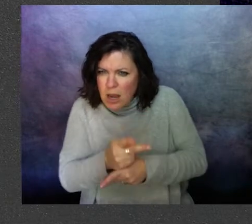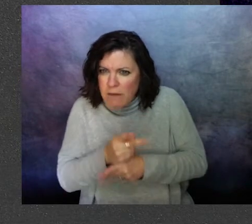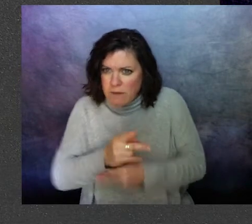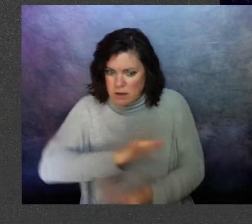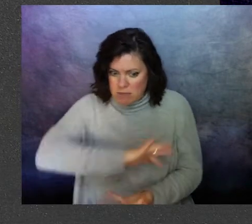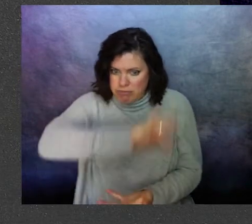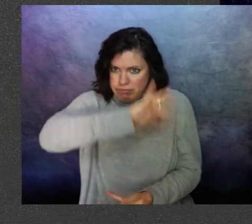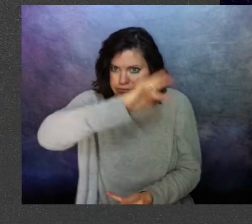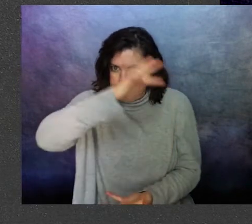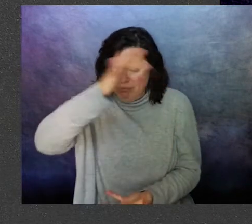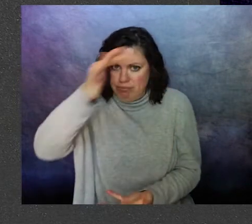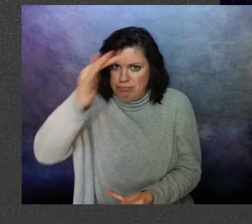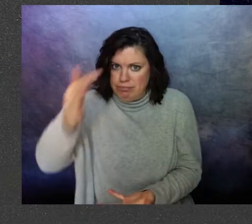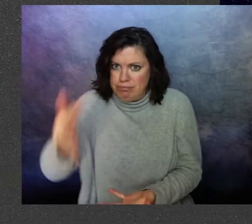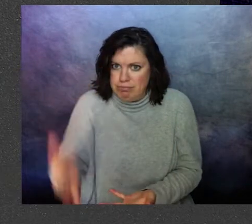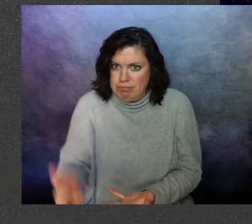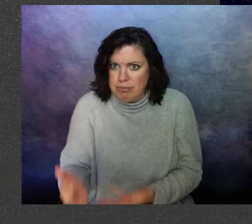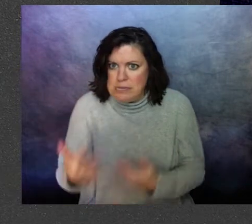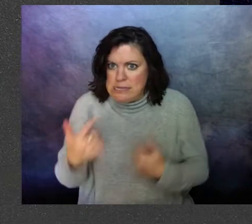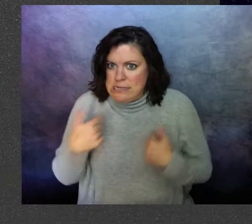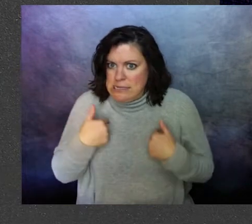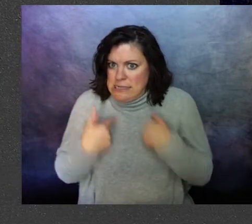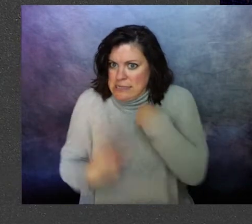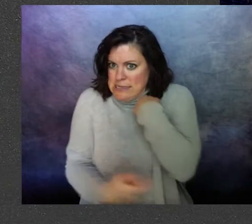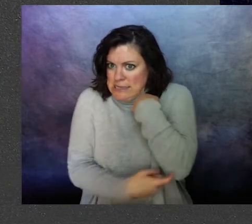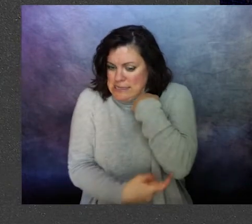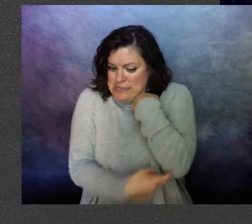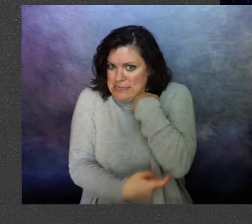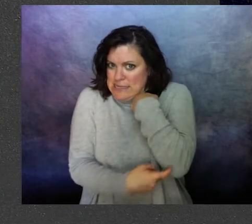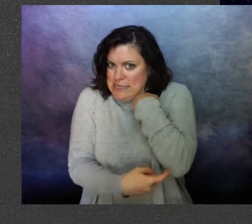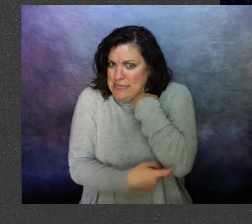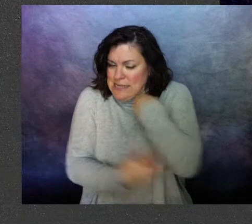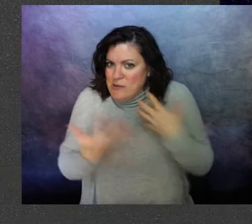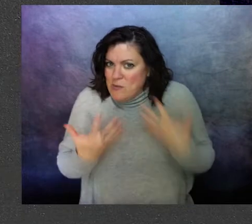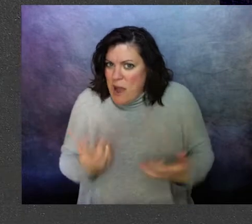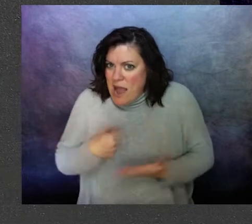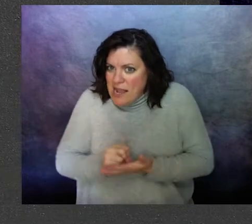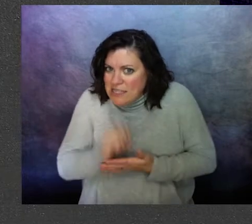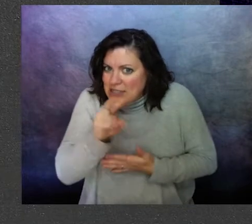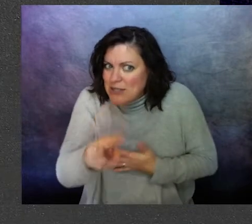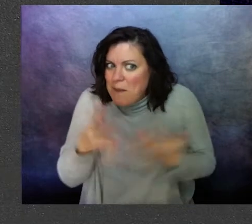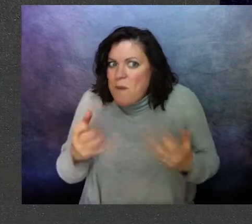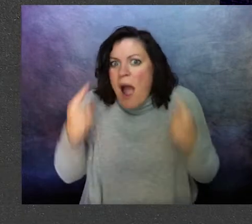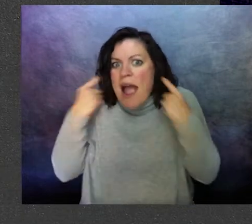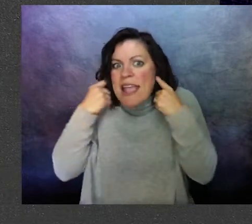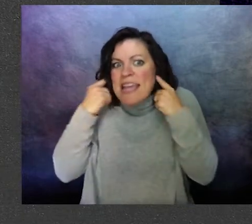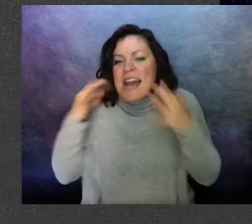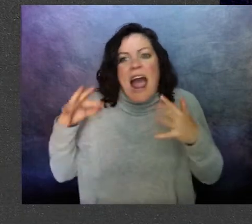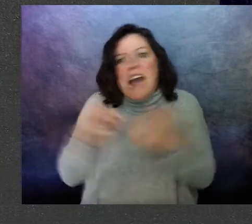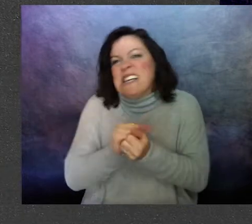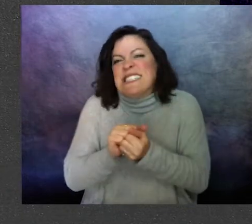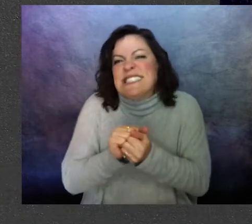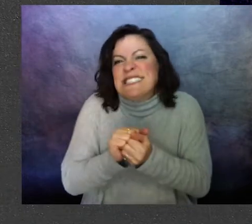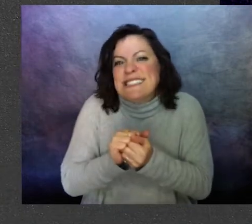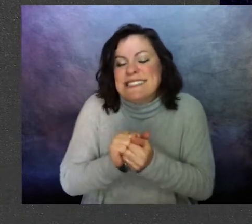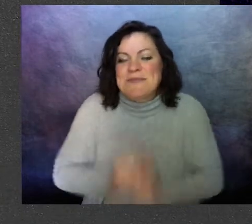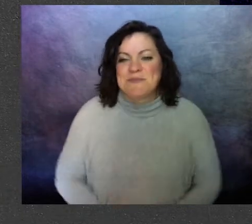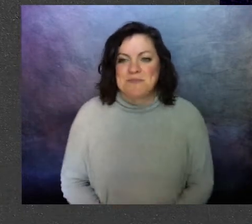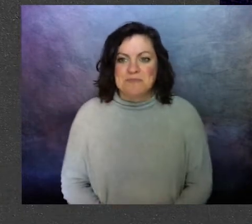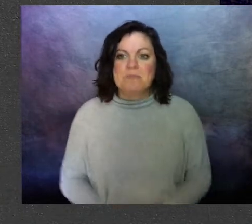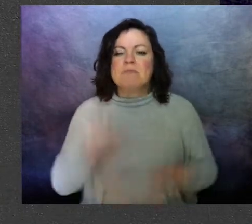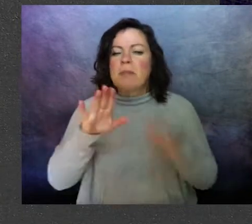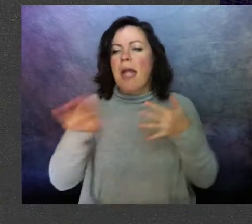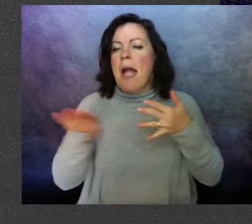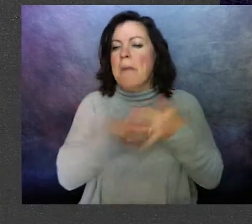very nice leaf pile, he said. I can't wait to hear its loud sound. I'm going to put my bookmark in there